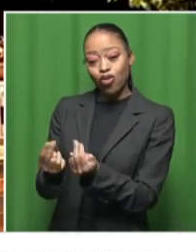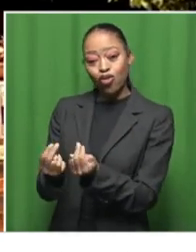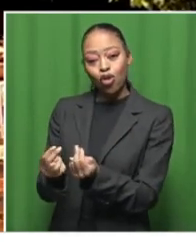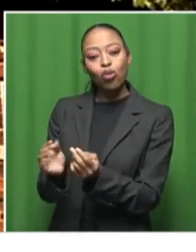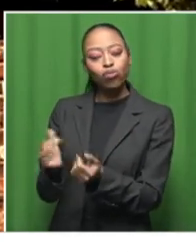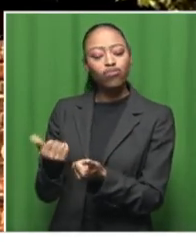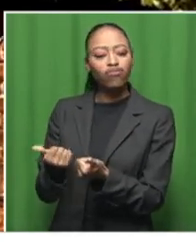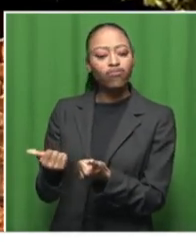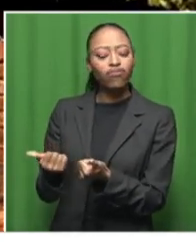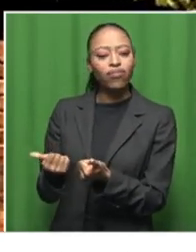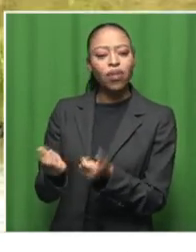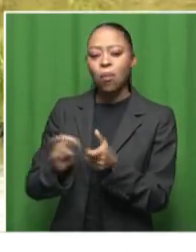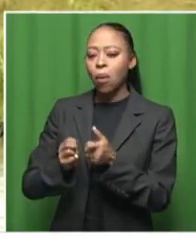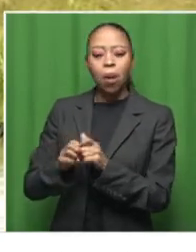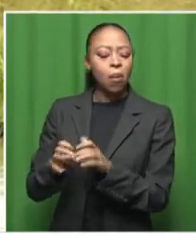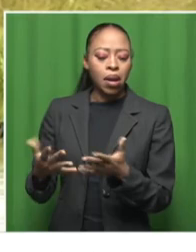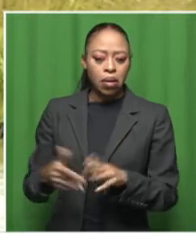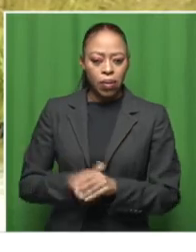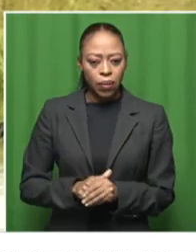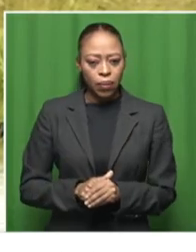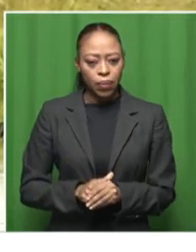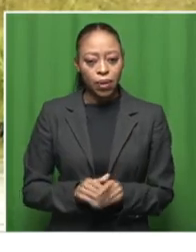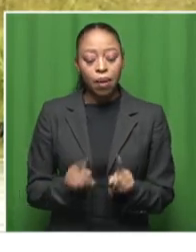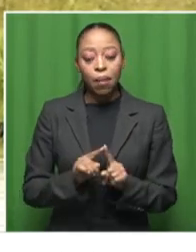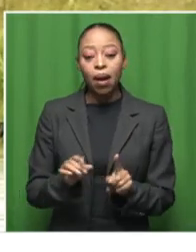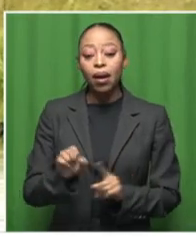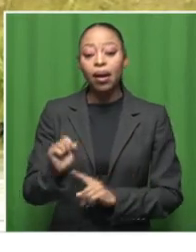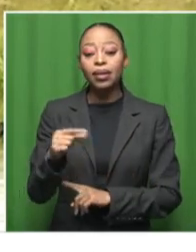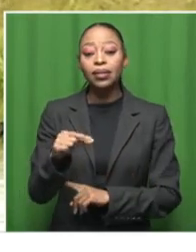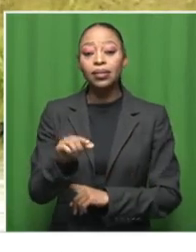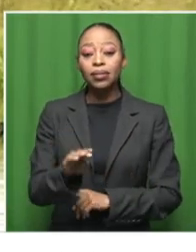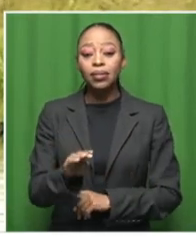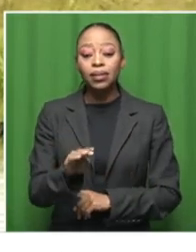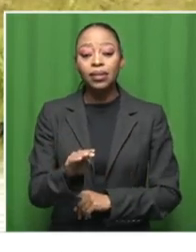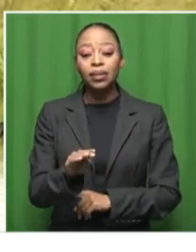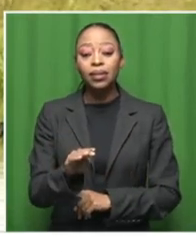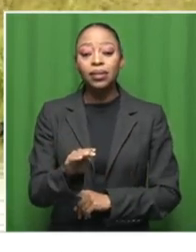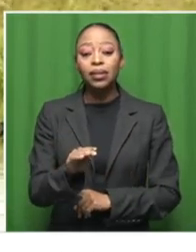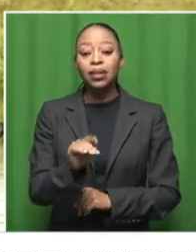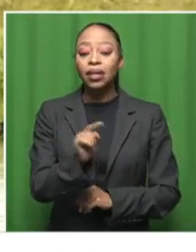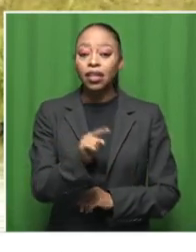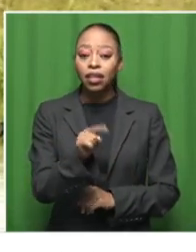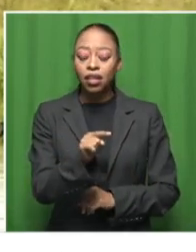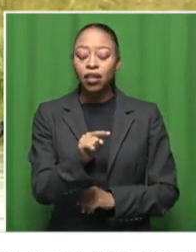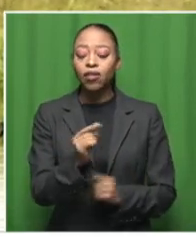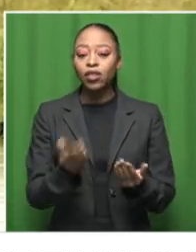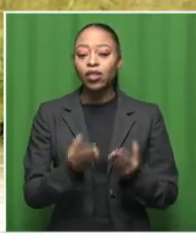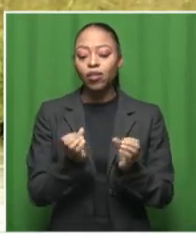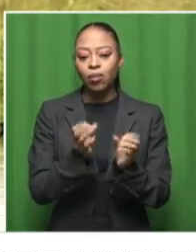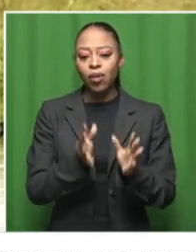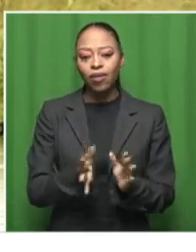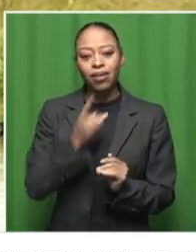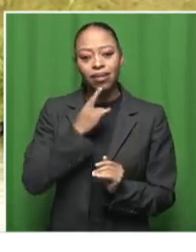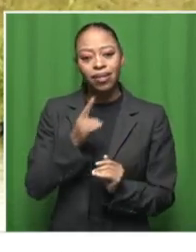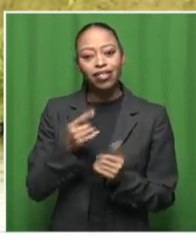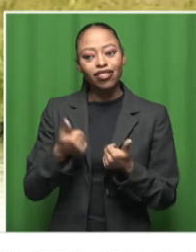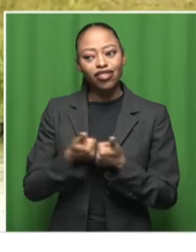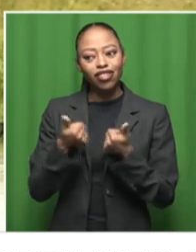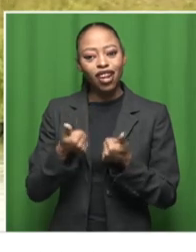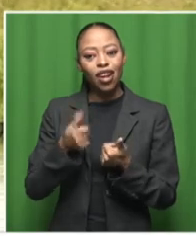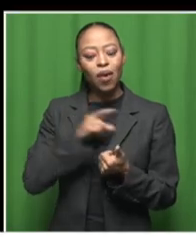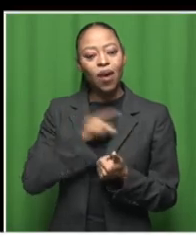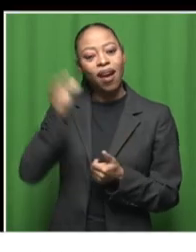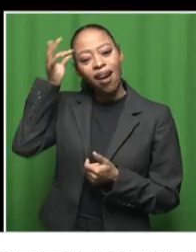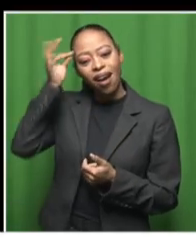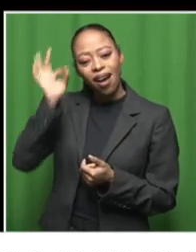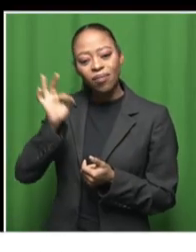fine, or we got no problem. But the body representing scholar transport service providers attributes these challenges to lower rates paid